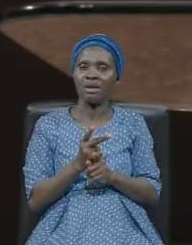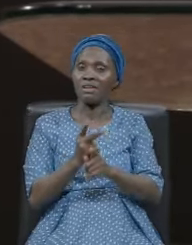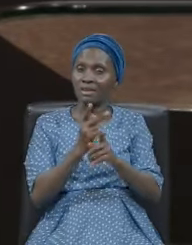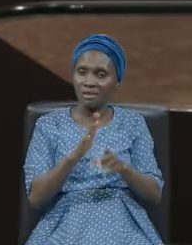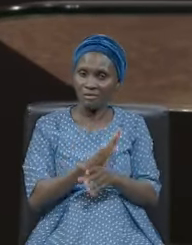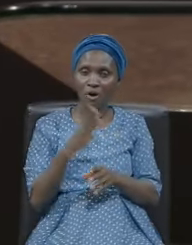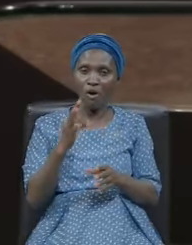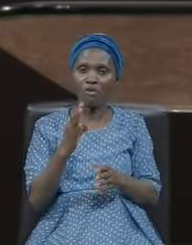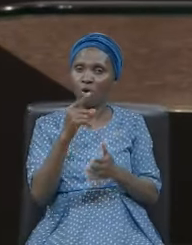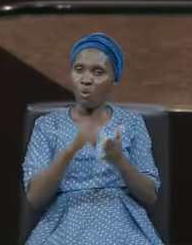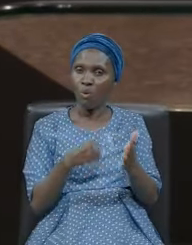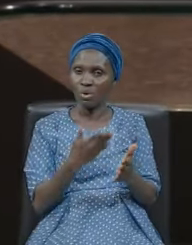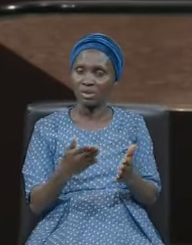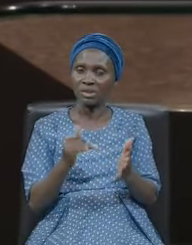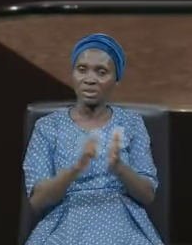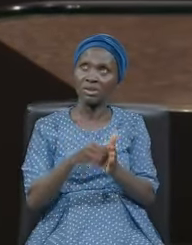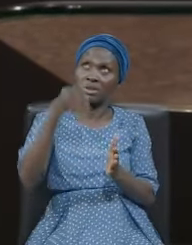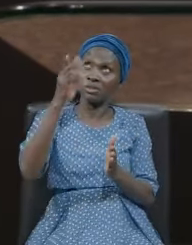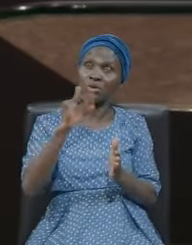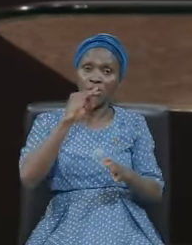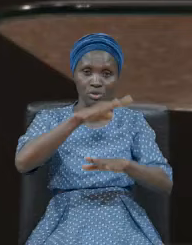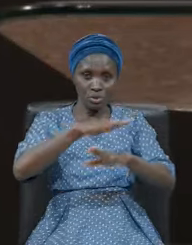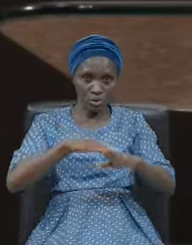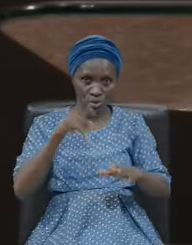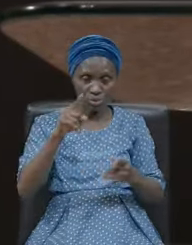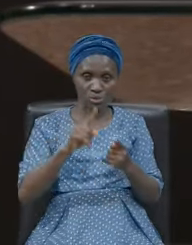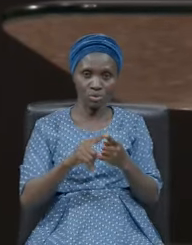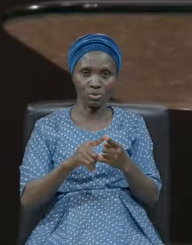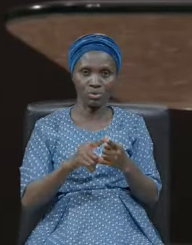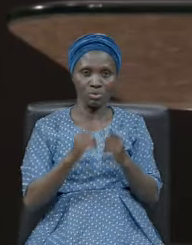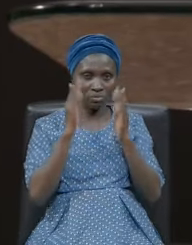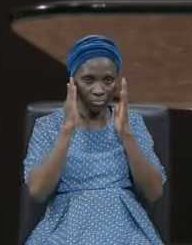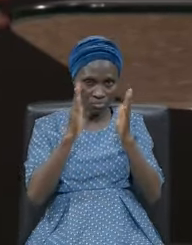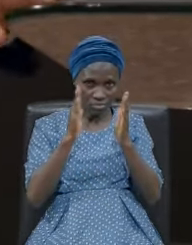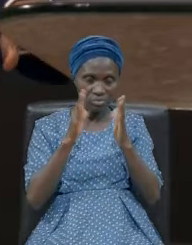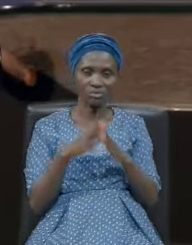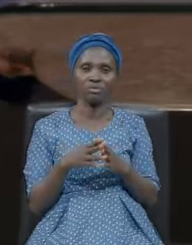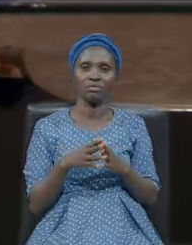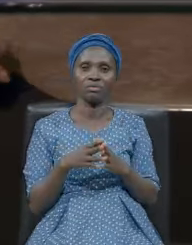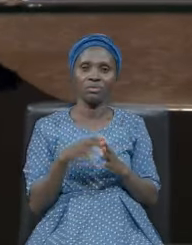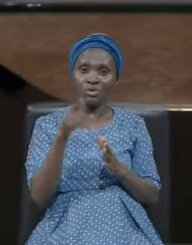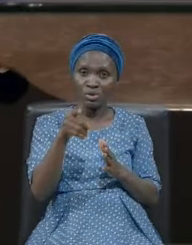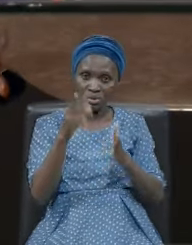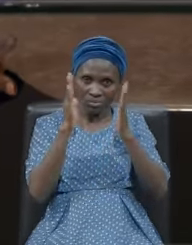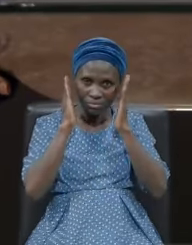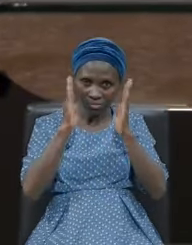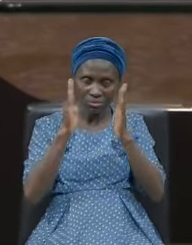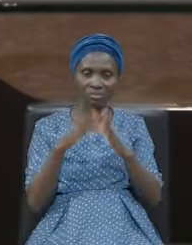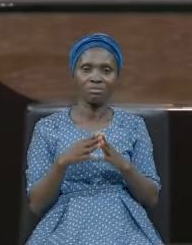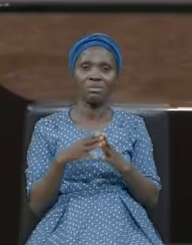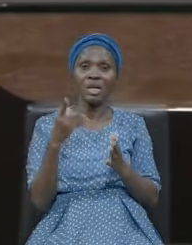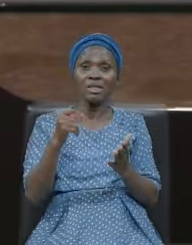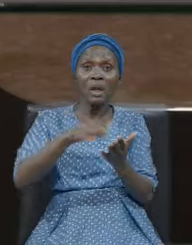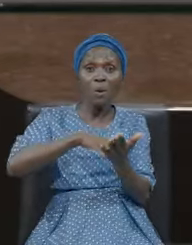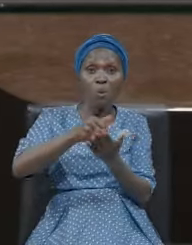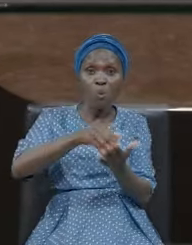don't shrug your shoulder and say, not me. Pay attention. The weakness of your life,